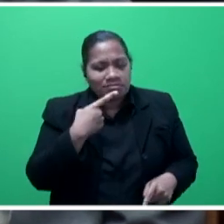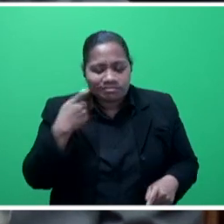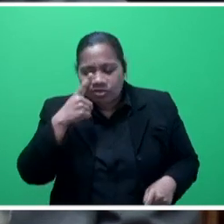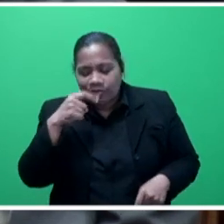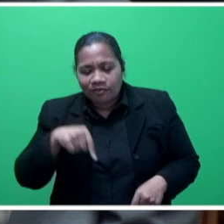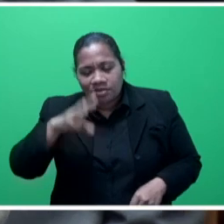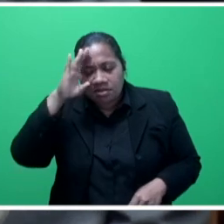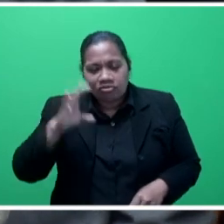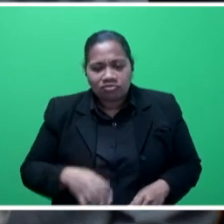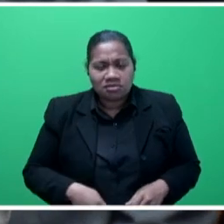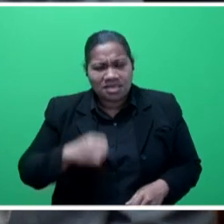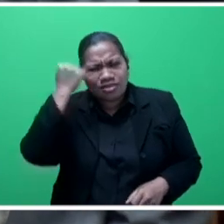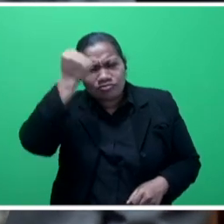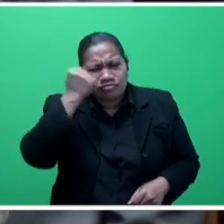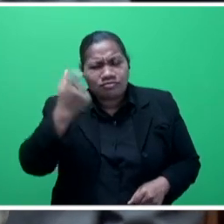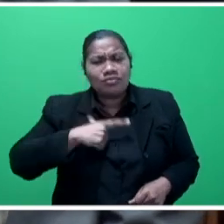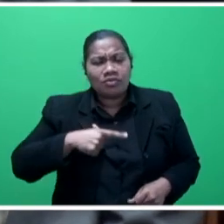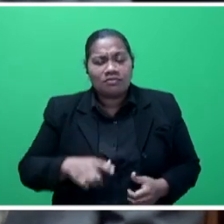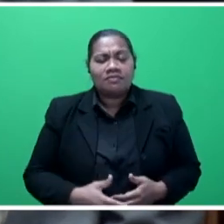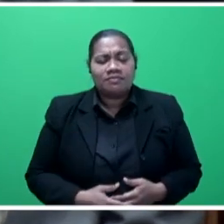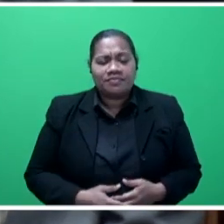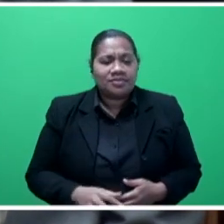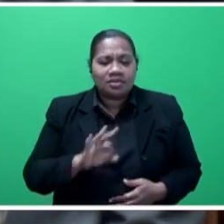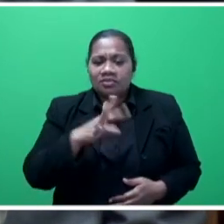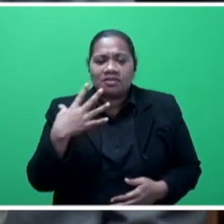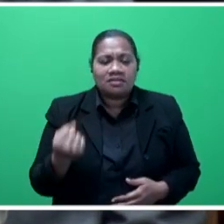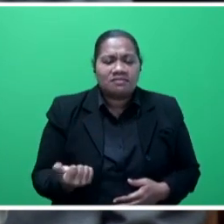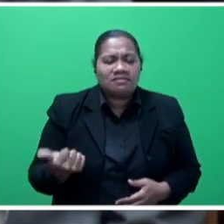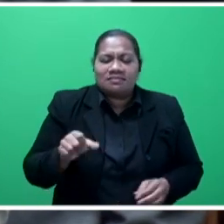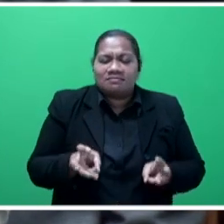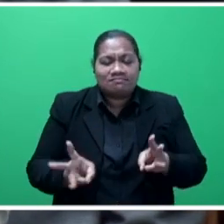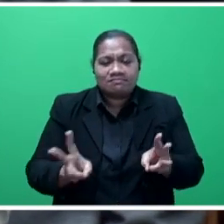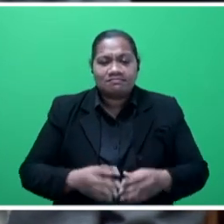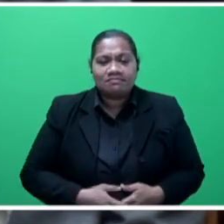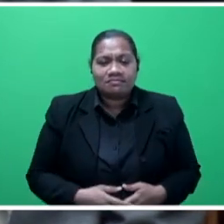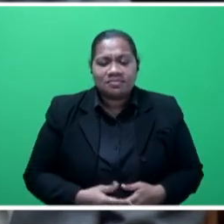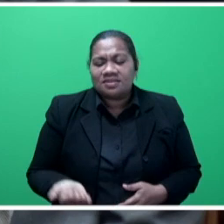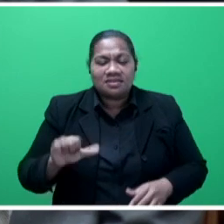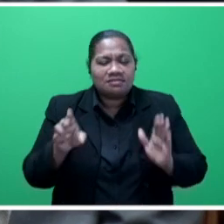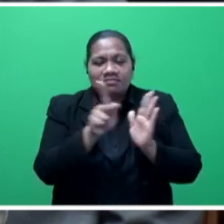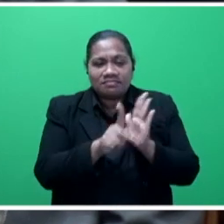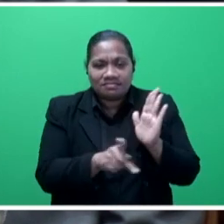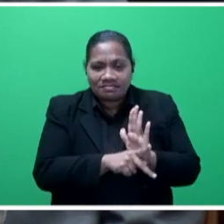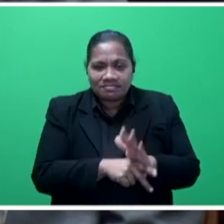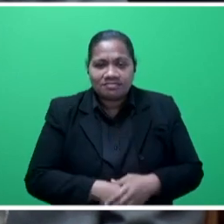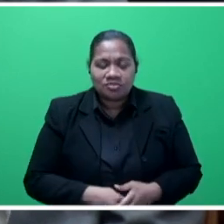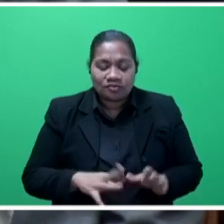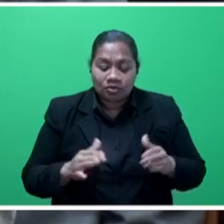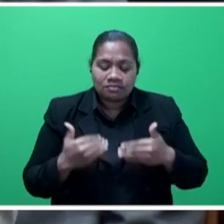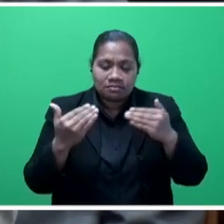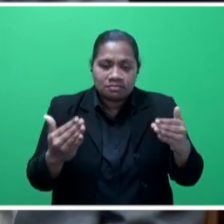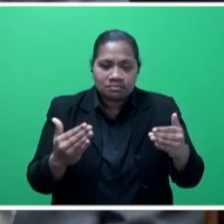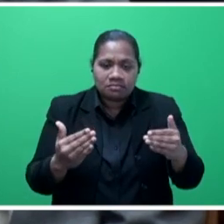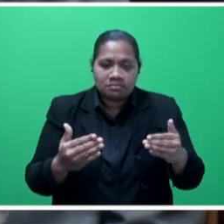and stressed because they don't have any alternative measures or policies thus far going forward to the